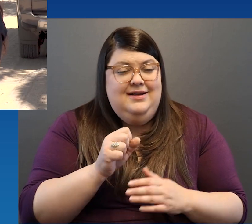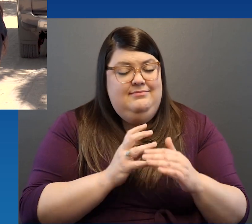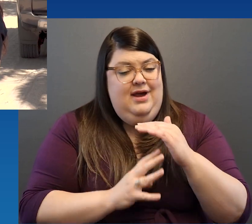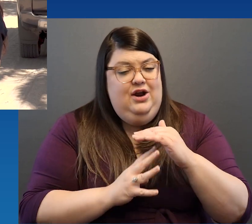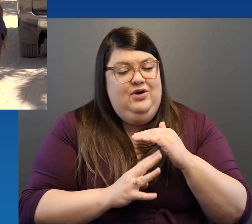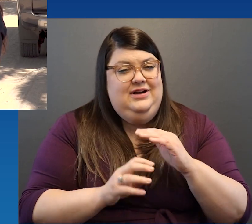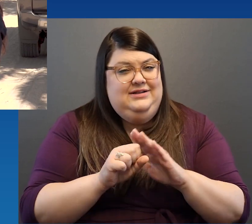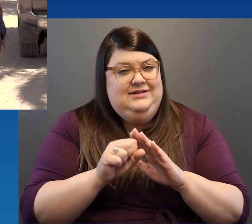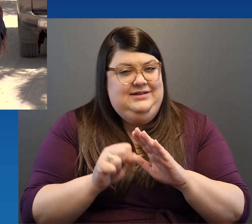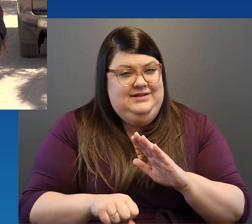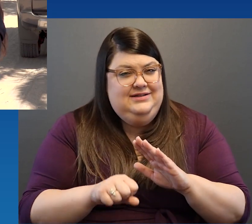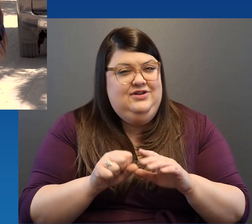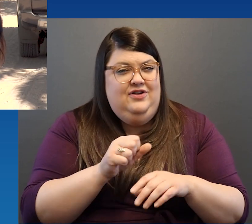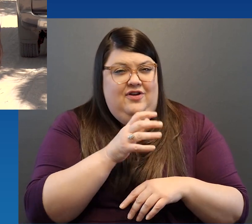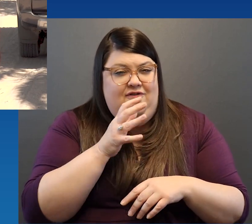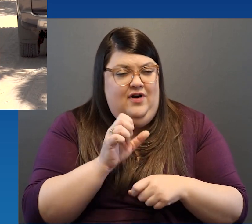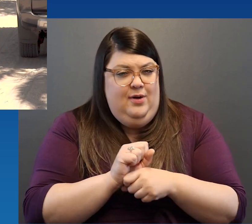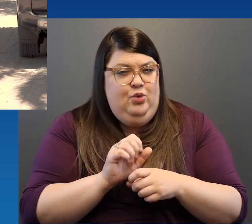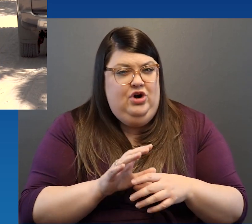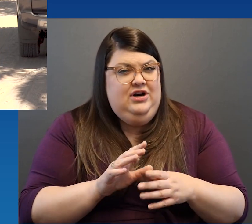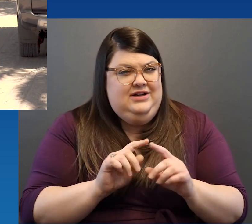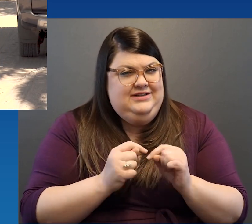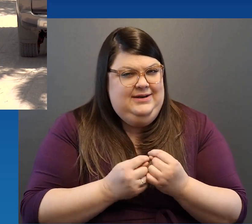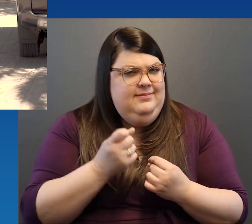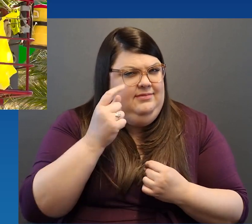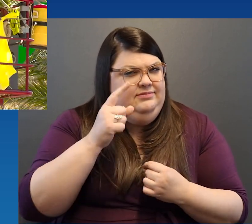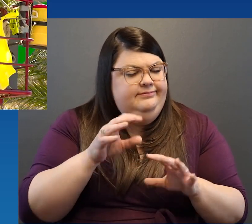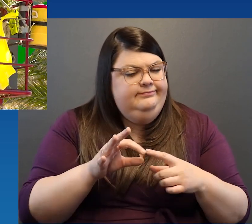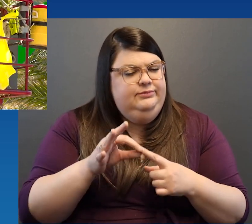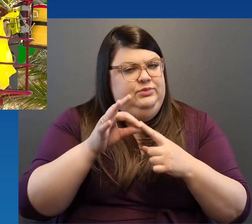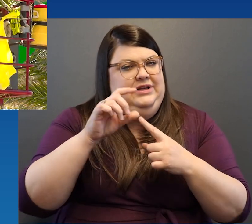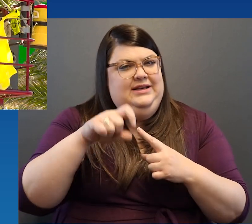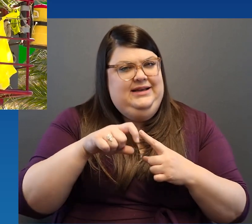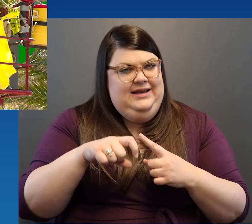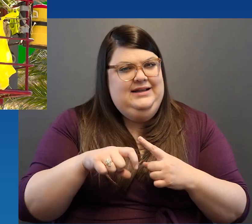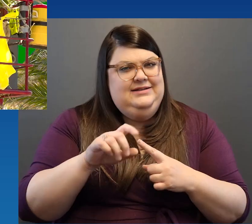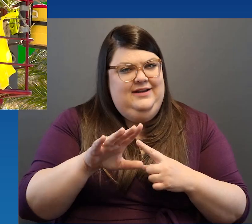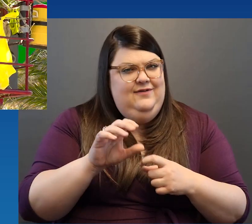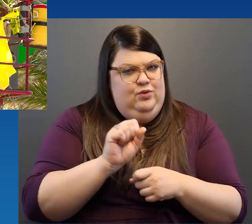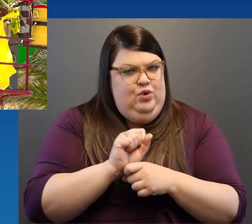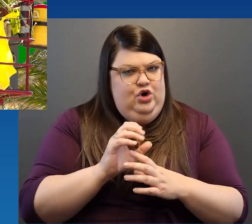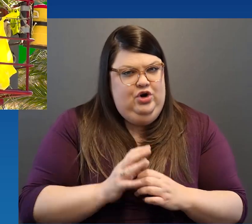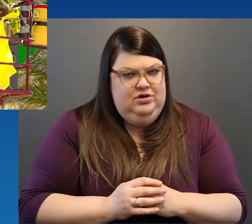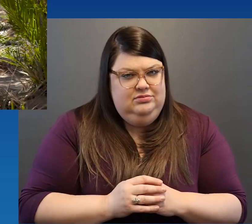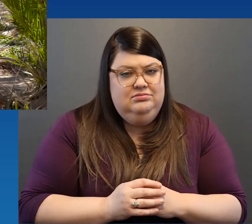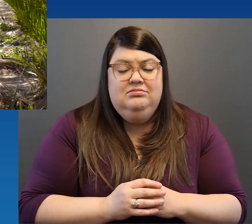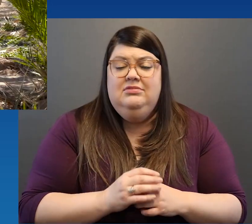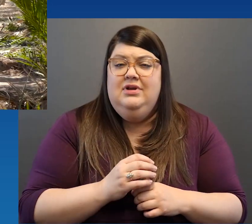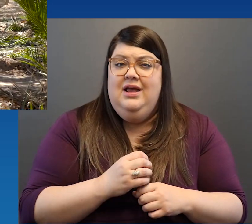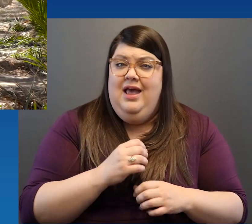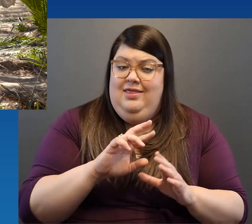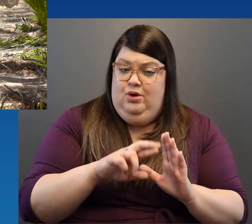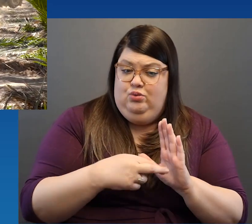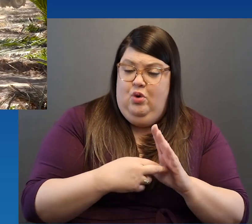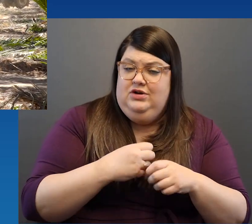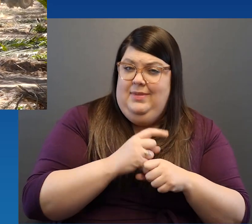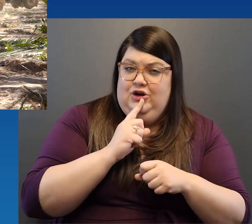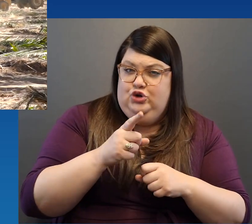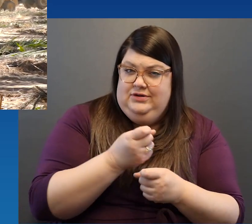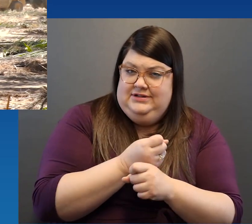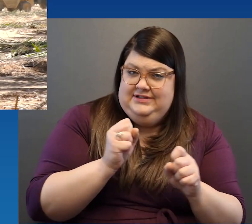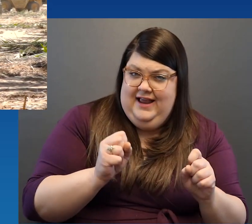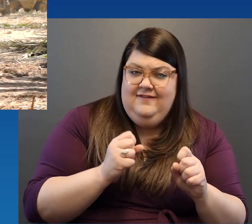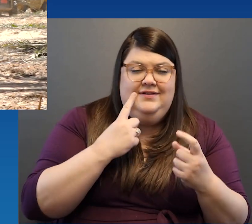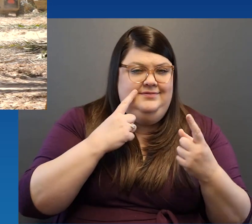team understands the unique needs of Arizona's farm workers, and its role is to ensure your safety and help you achieve success